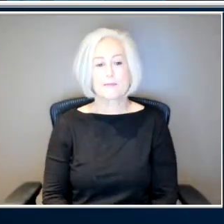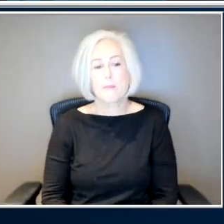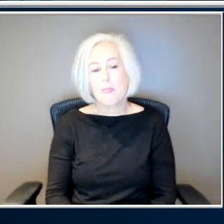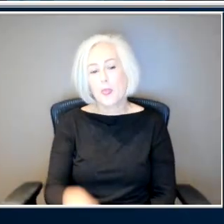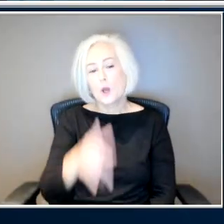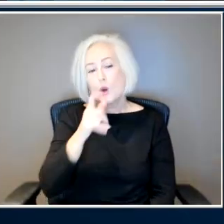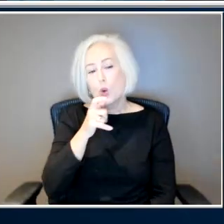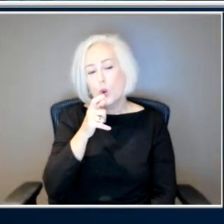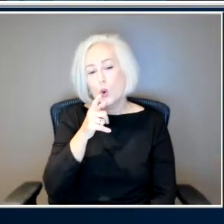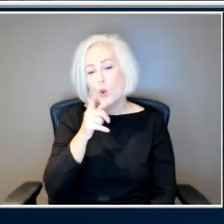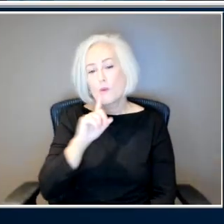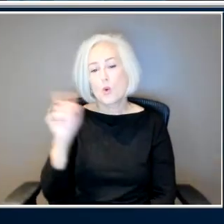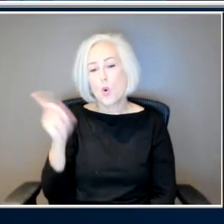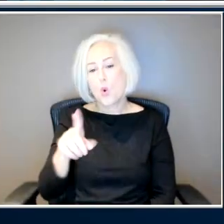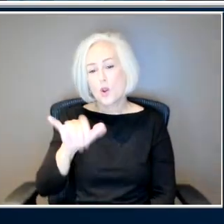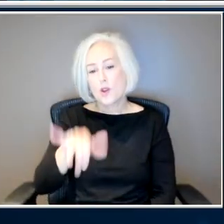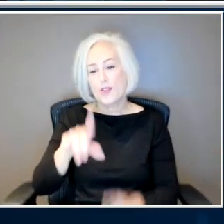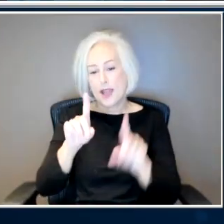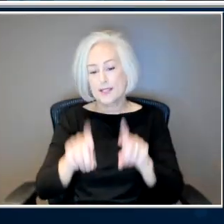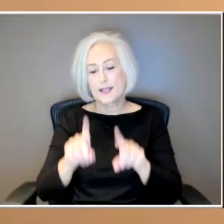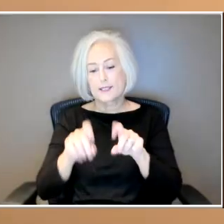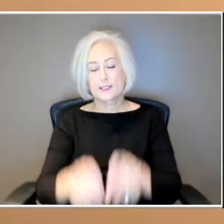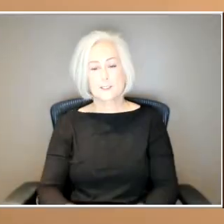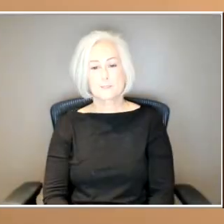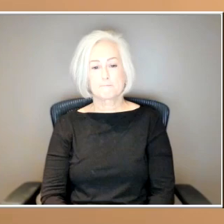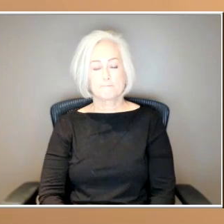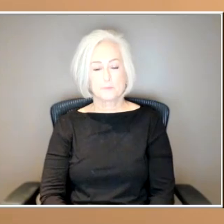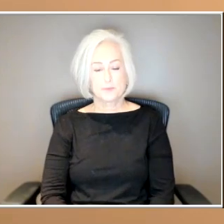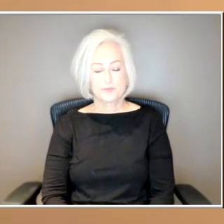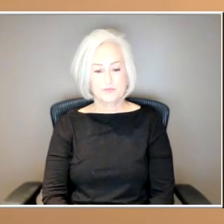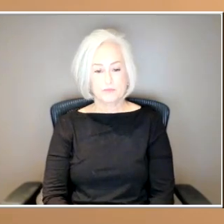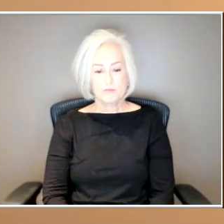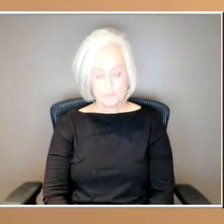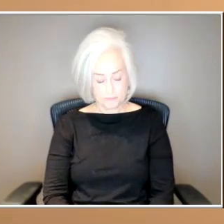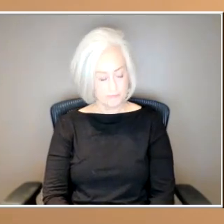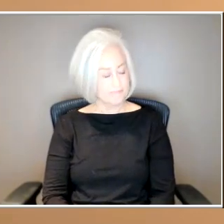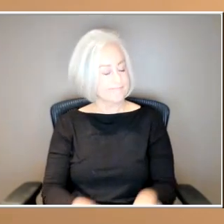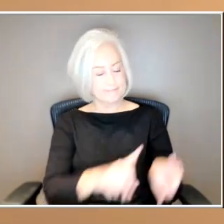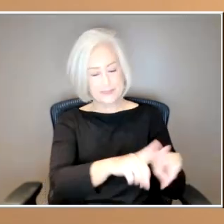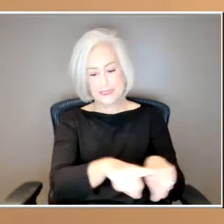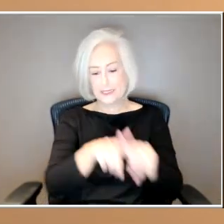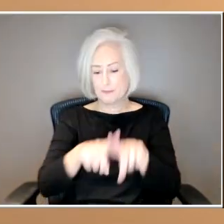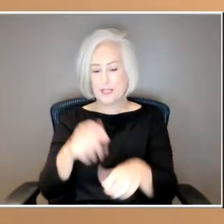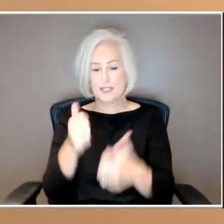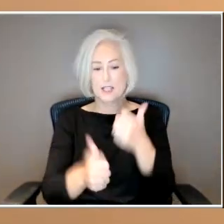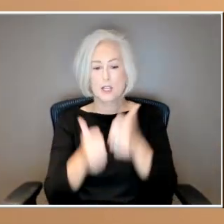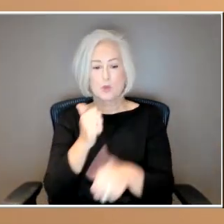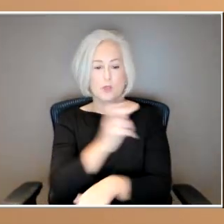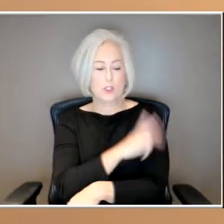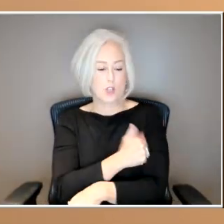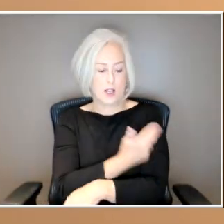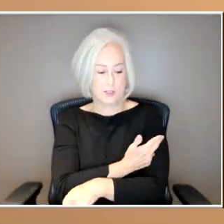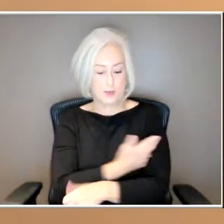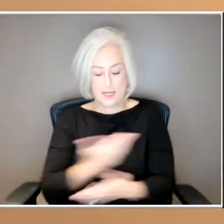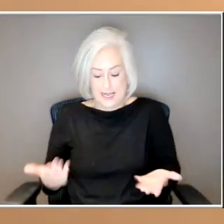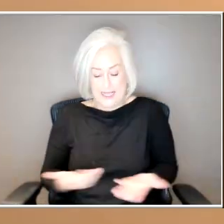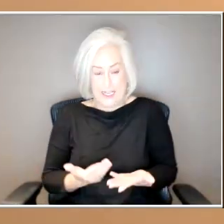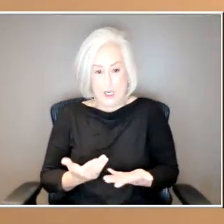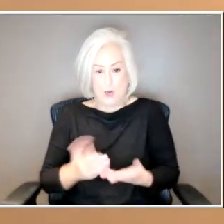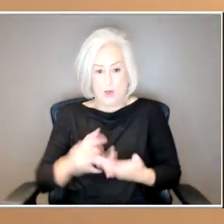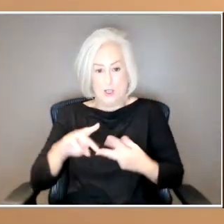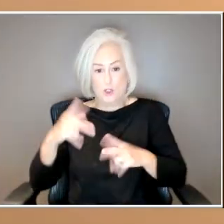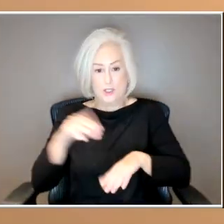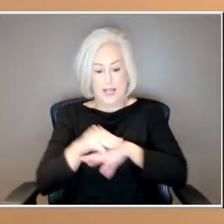genetic test? Yeah, it actually depends health system to health system. So here we have genetic counselors who can order